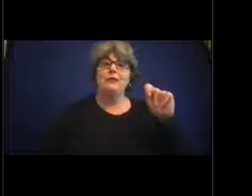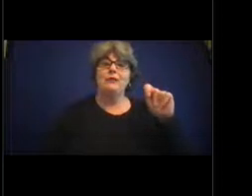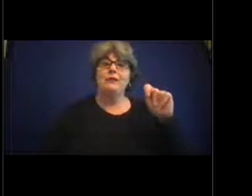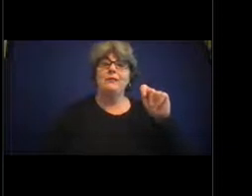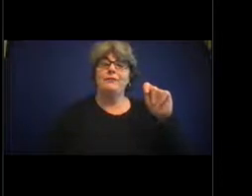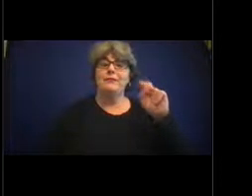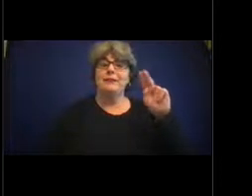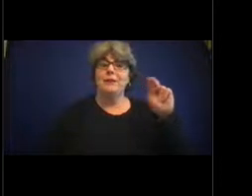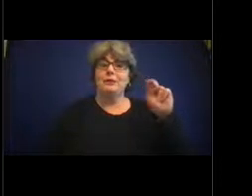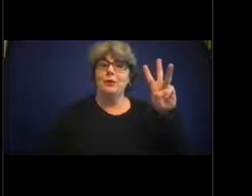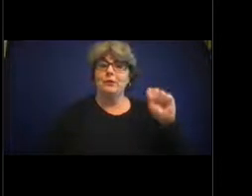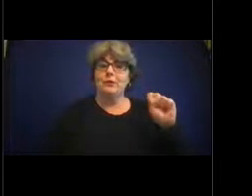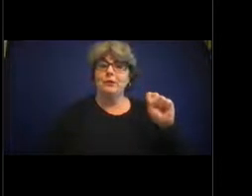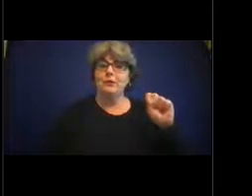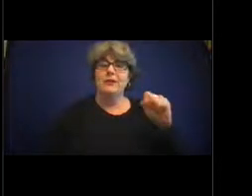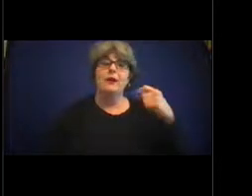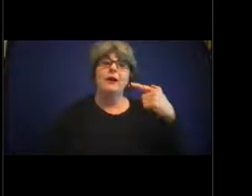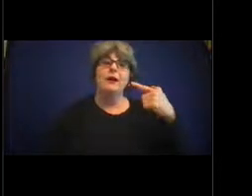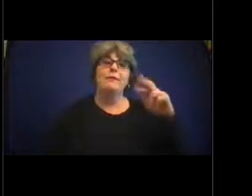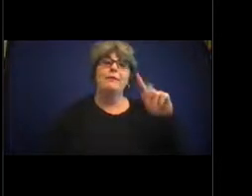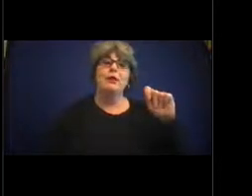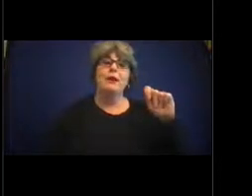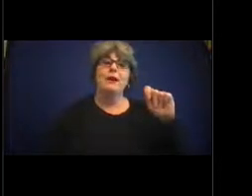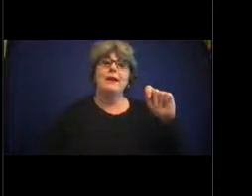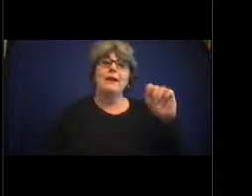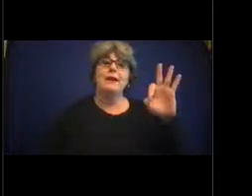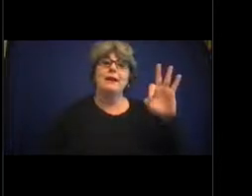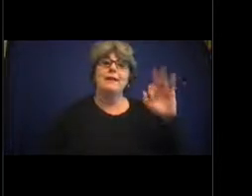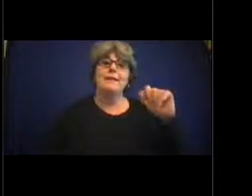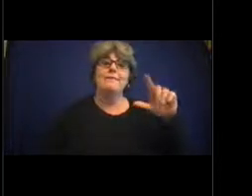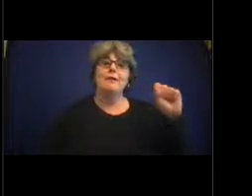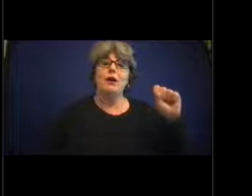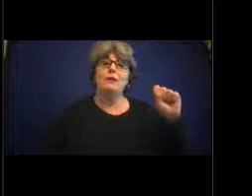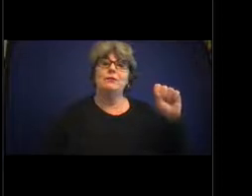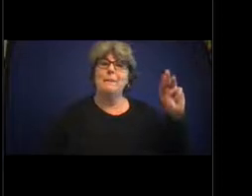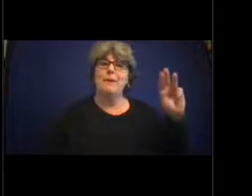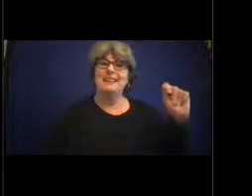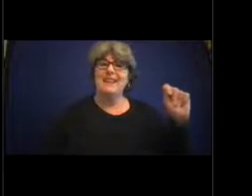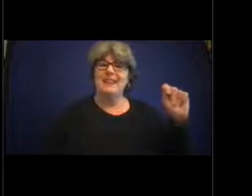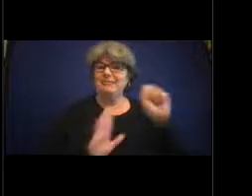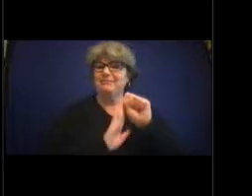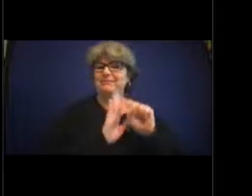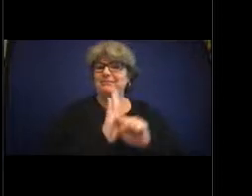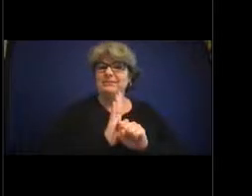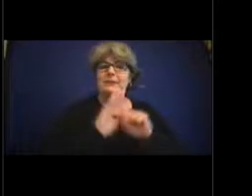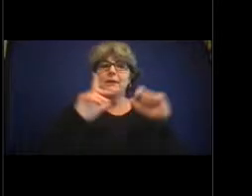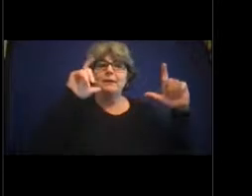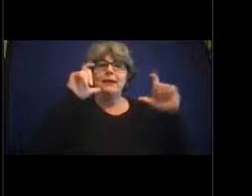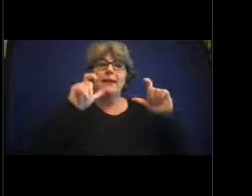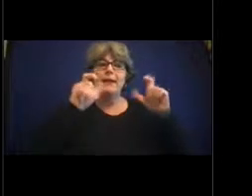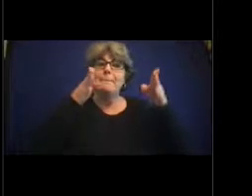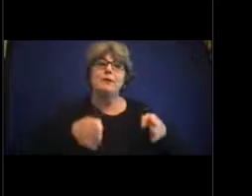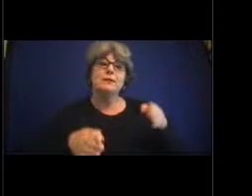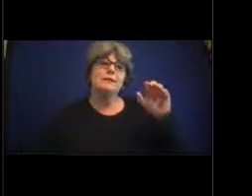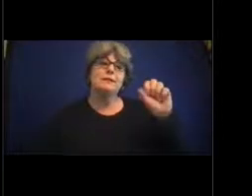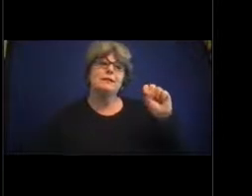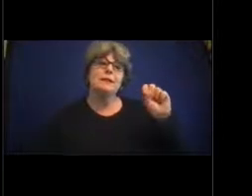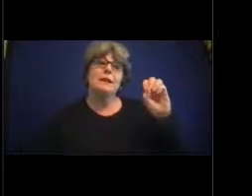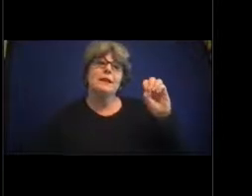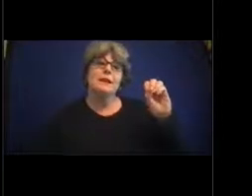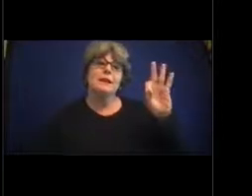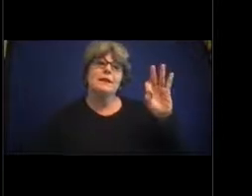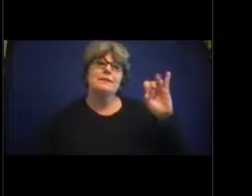Service out of Great Falls, Montana. And this photo here that we're gonna look at next was taken by Sophia, who's in grade